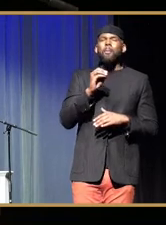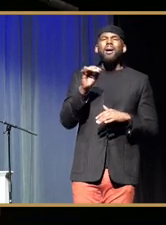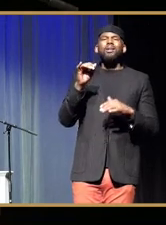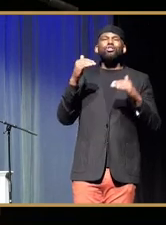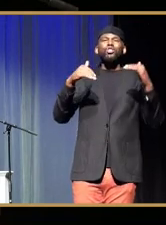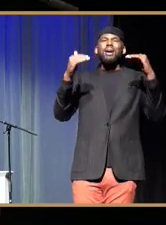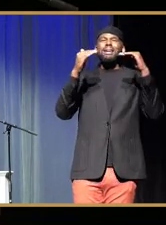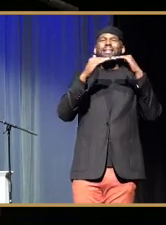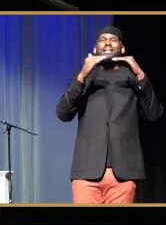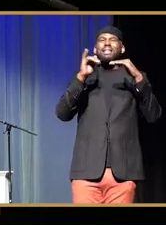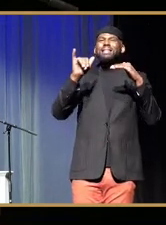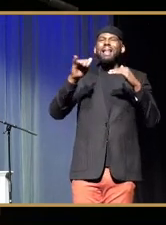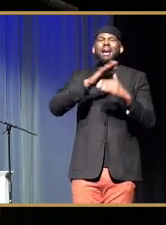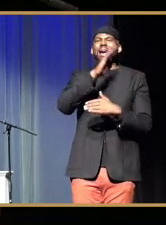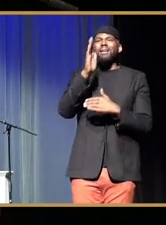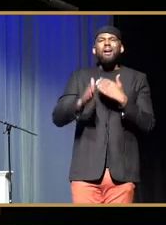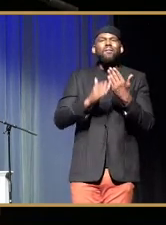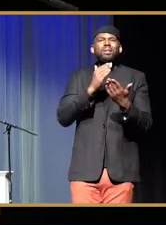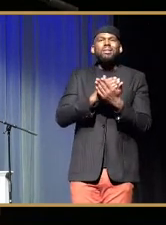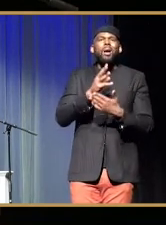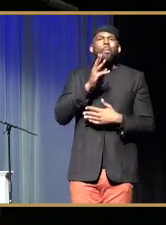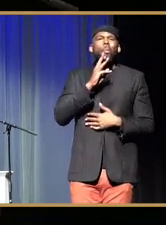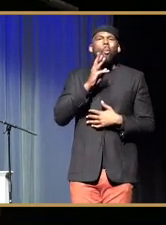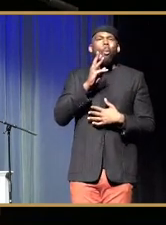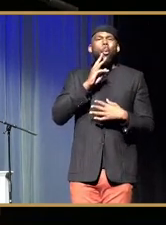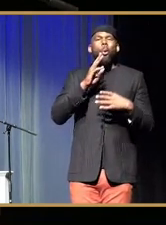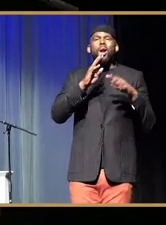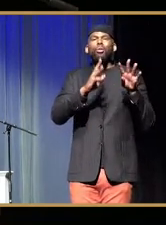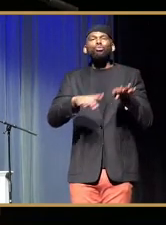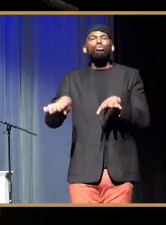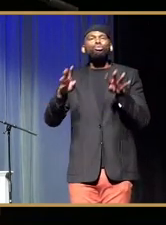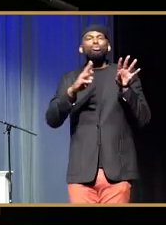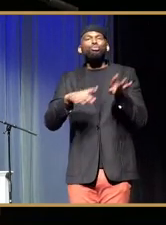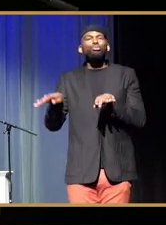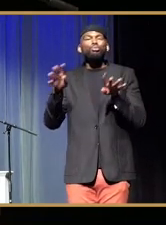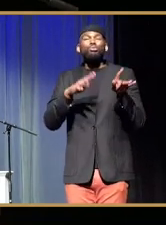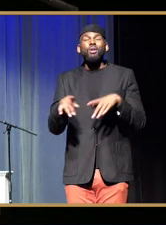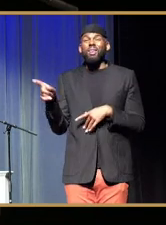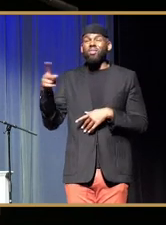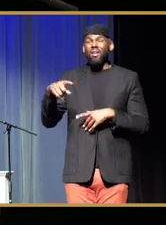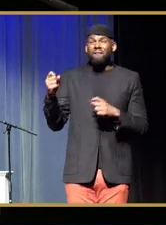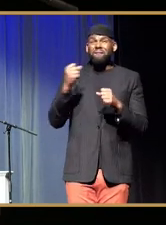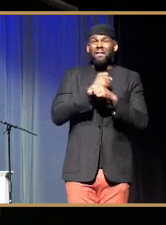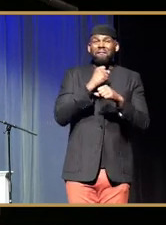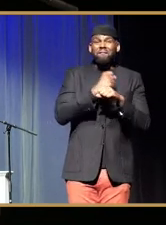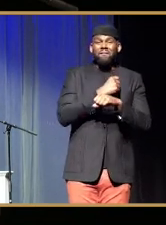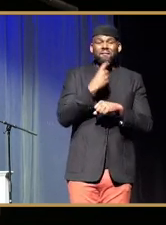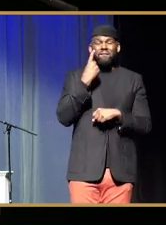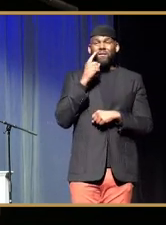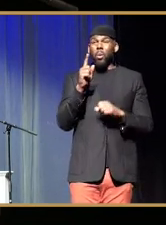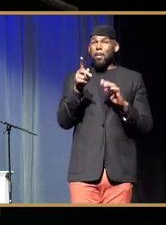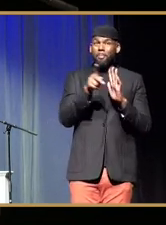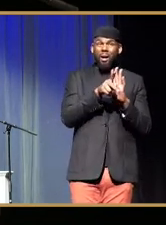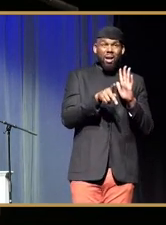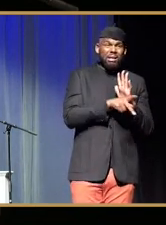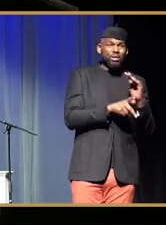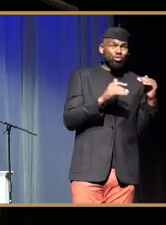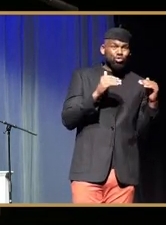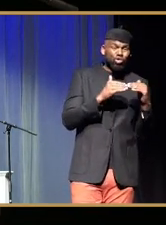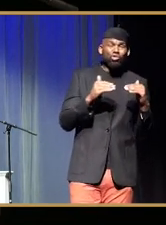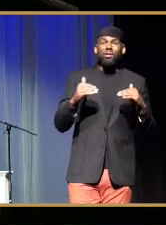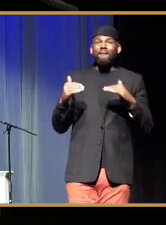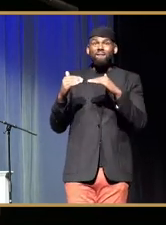ever-flowing stream. Their vision of justice was one in which they fought for just policies,